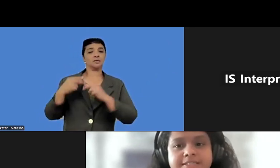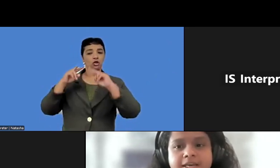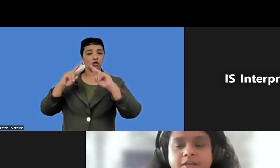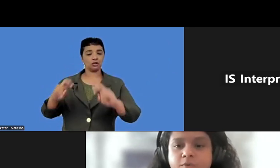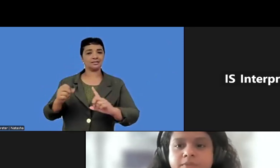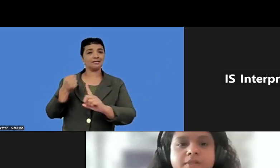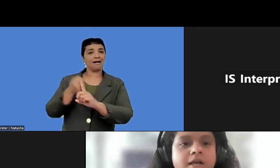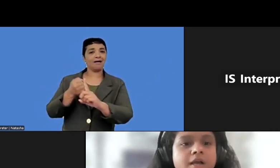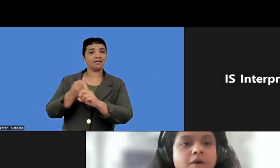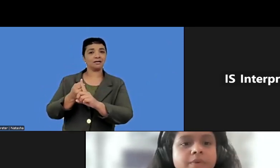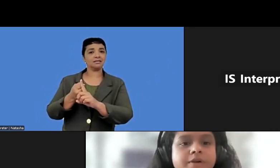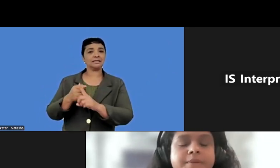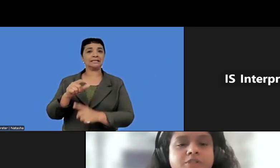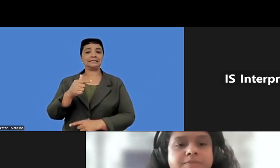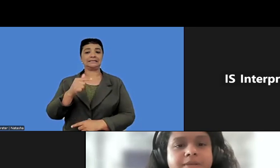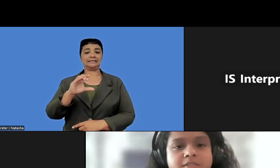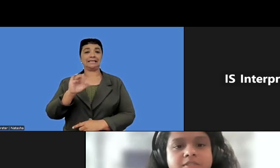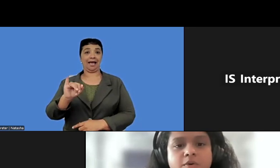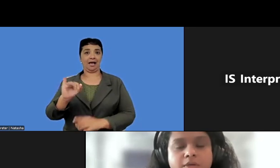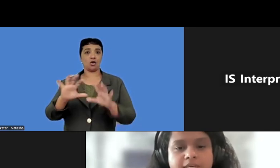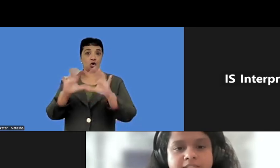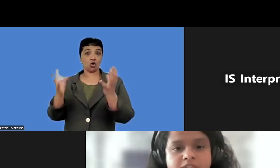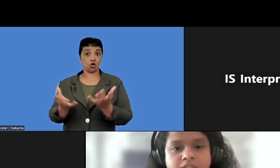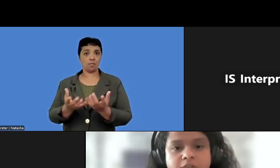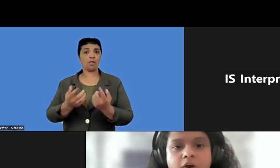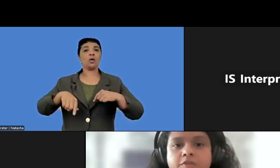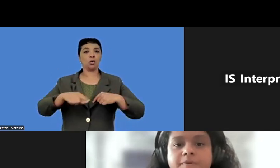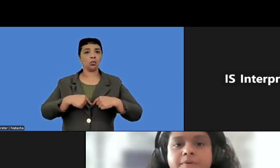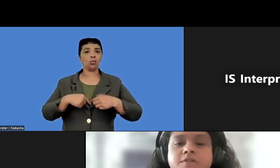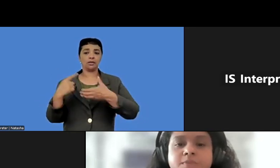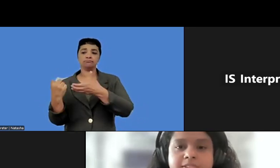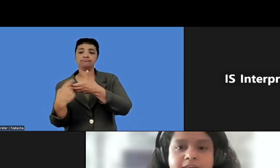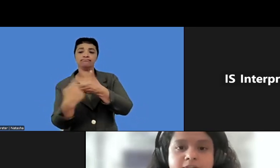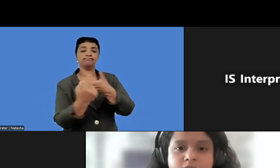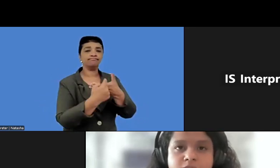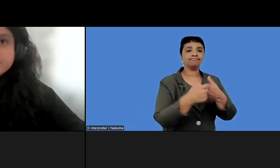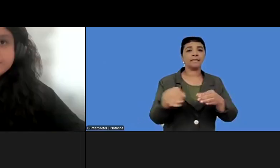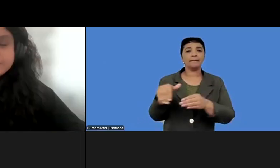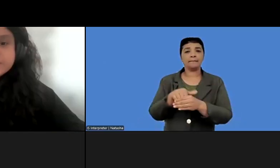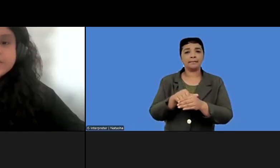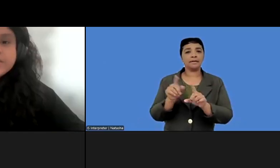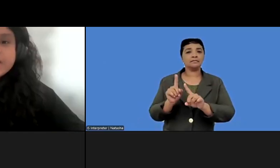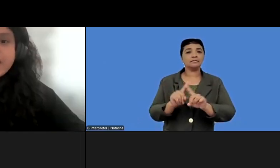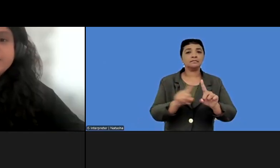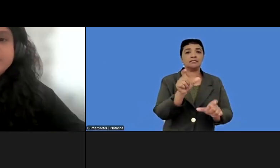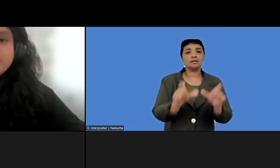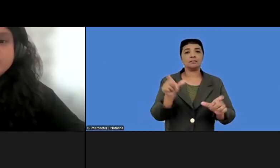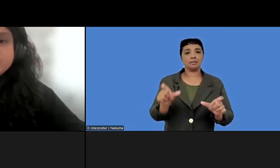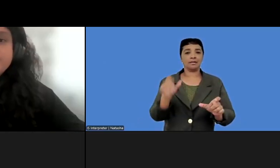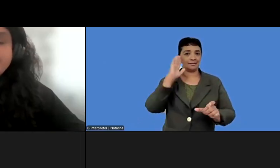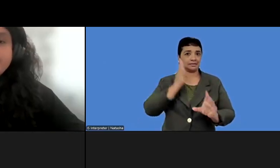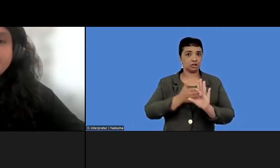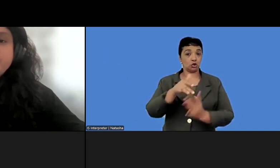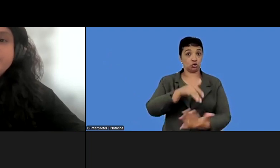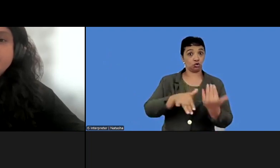at TCI Global. We are a membership-based organization of persons with psychosocial disabilities and are